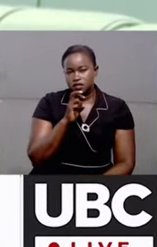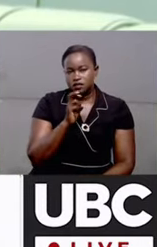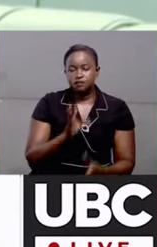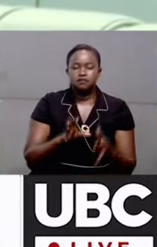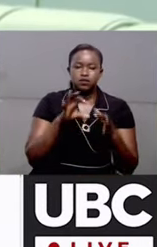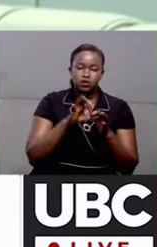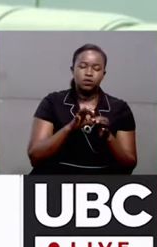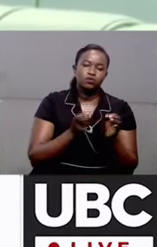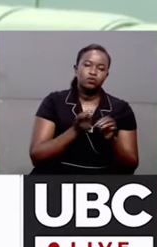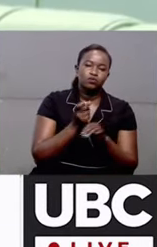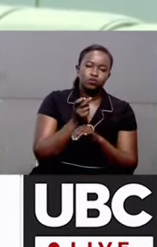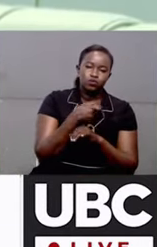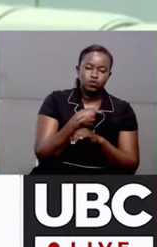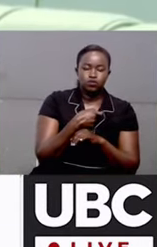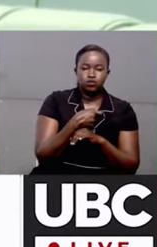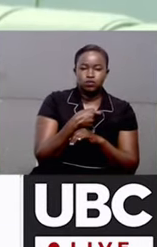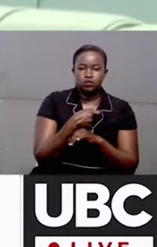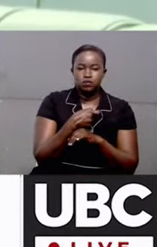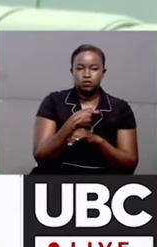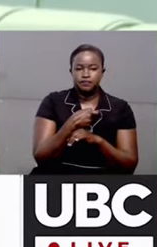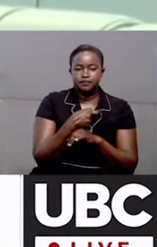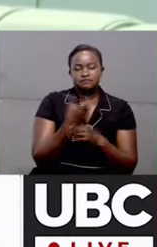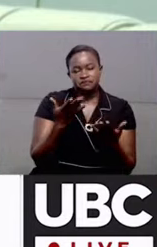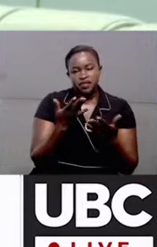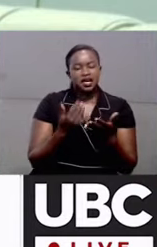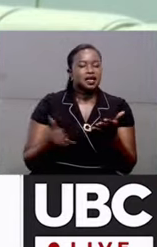Gulu, in terms of the